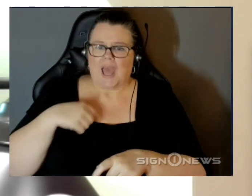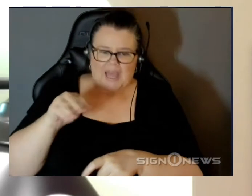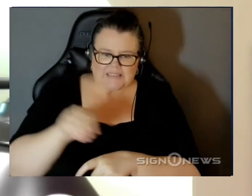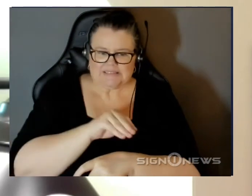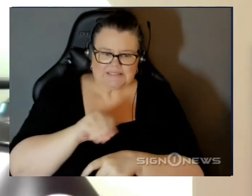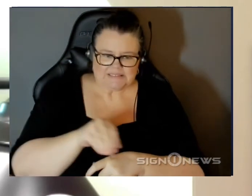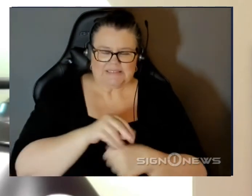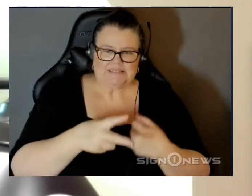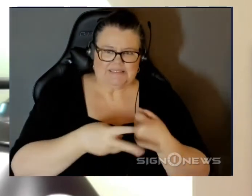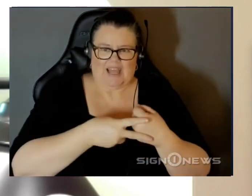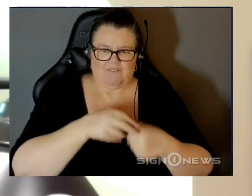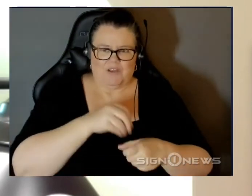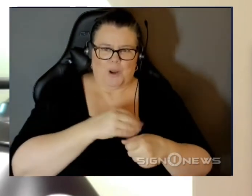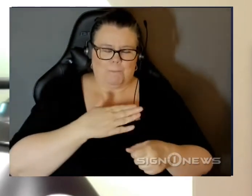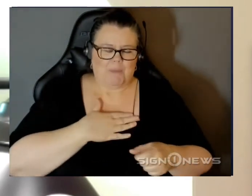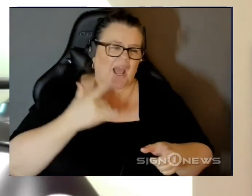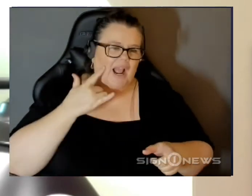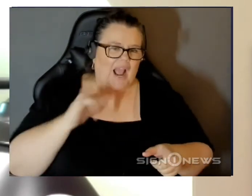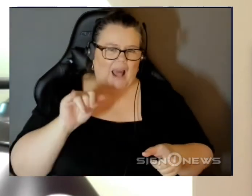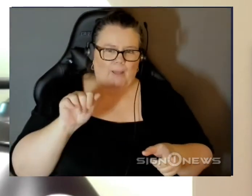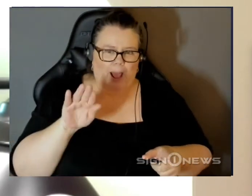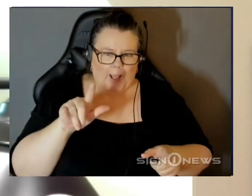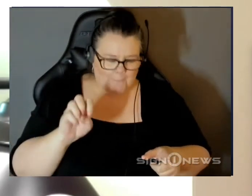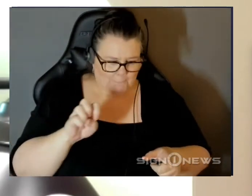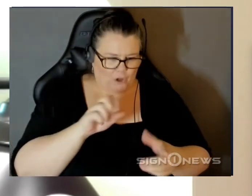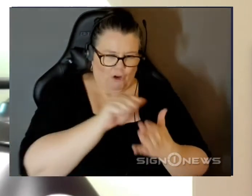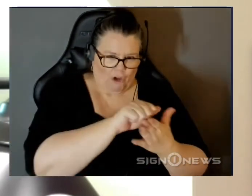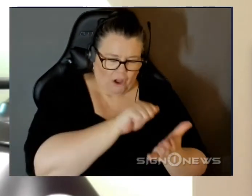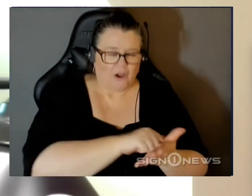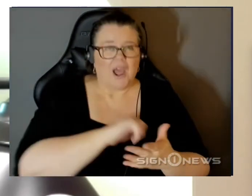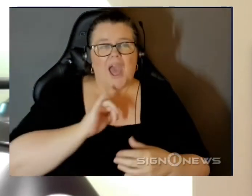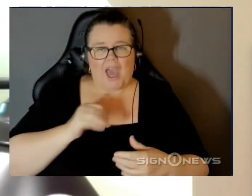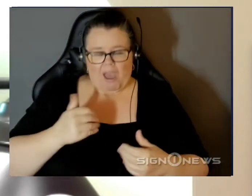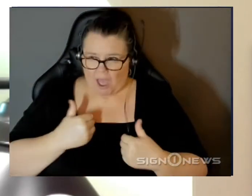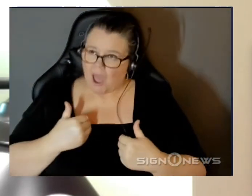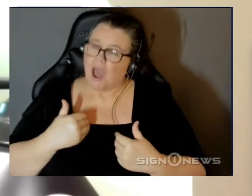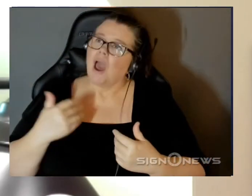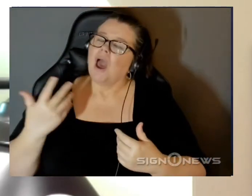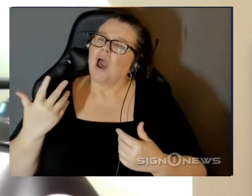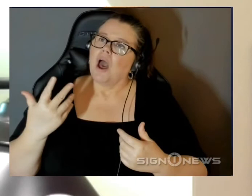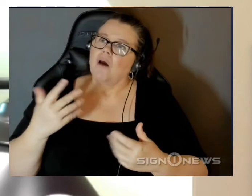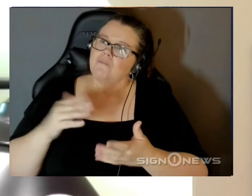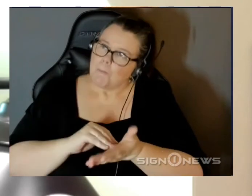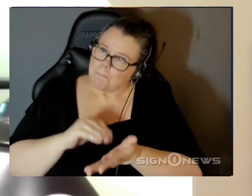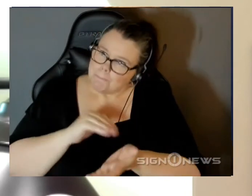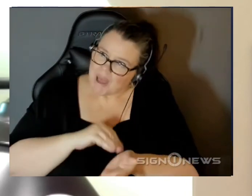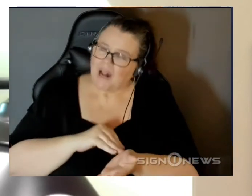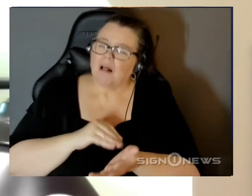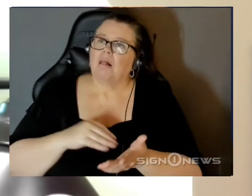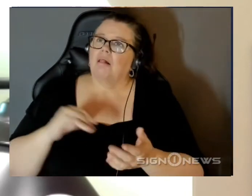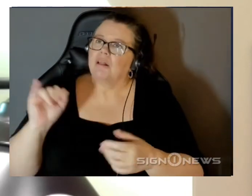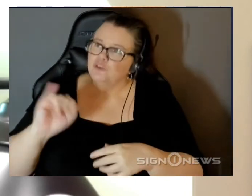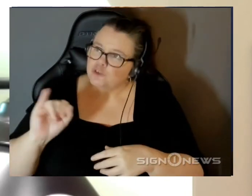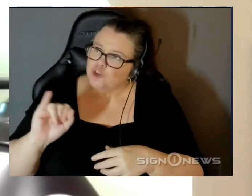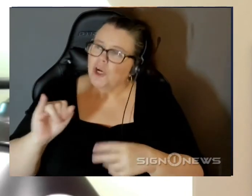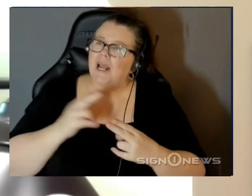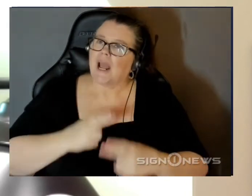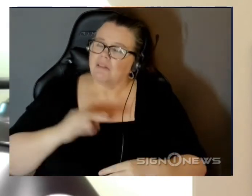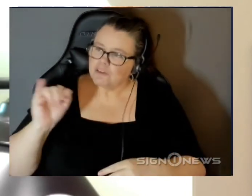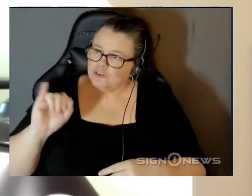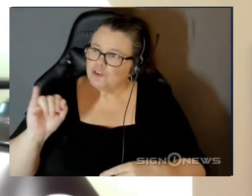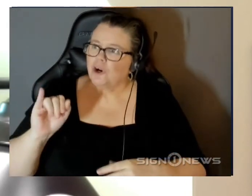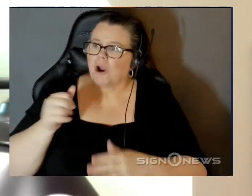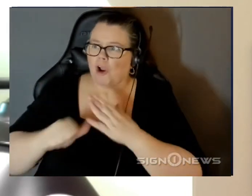money I control to solve problems. I have medical insurance, a credit card with her mom, my real ID and passport in my chosen